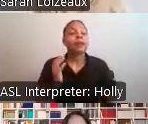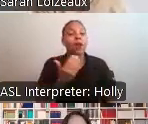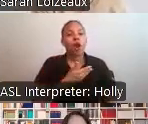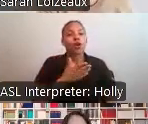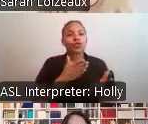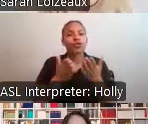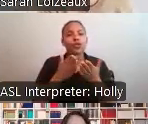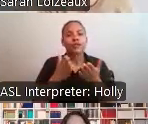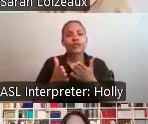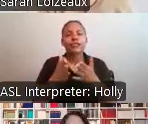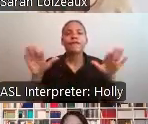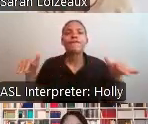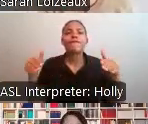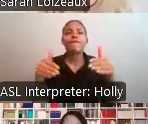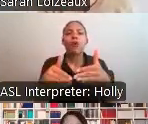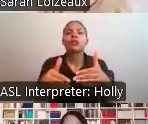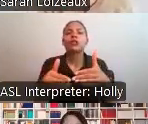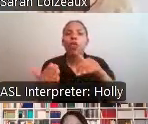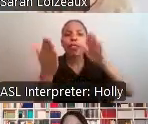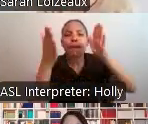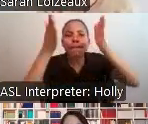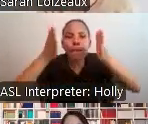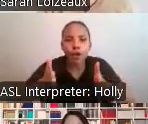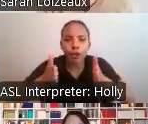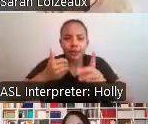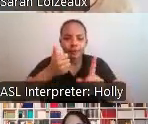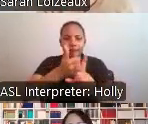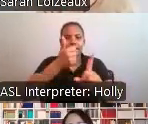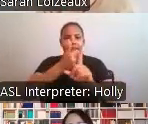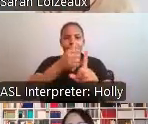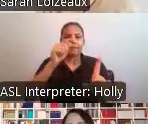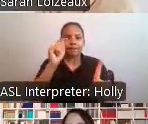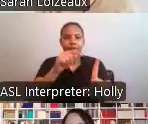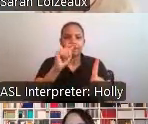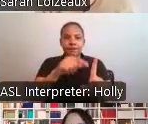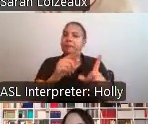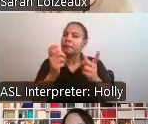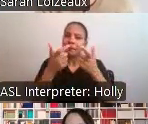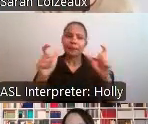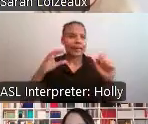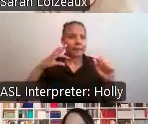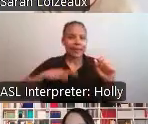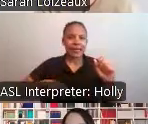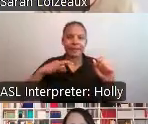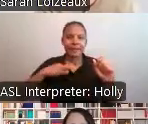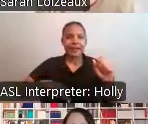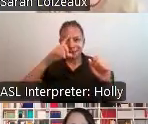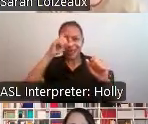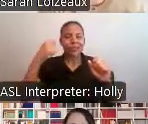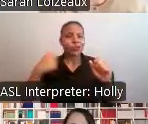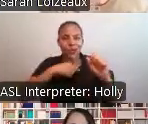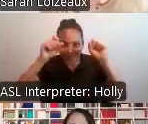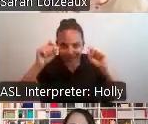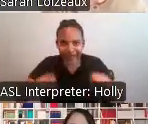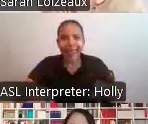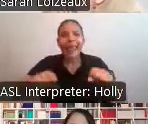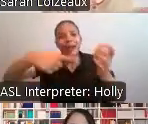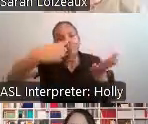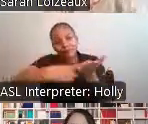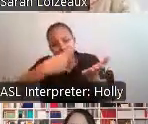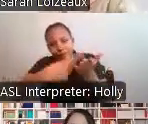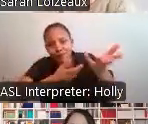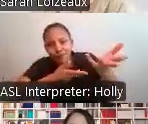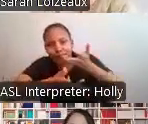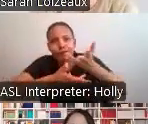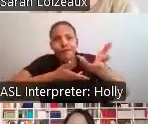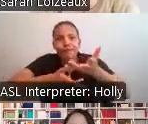really dive into that individual to help them is the benefit there, because we can have those conversations with them one on one. In a comfortable position, we can